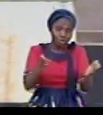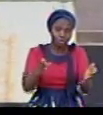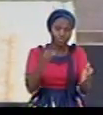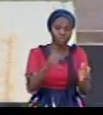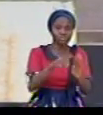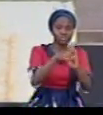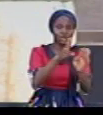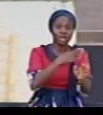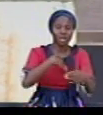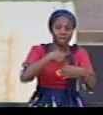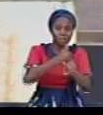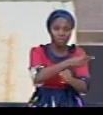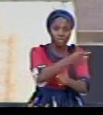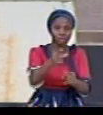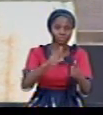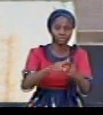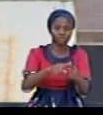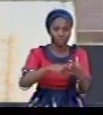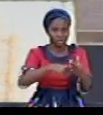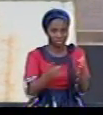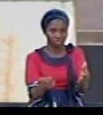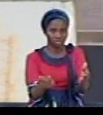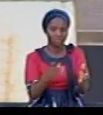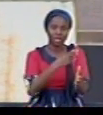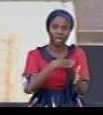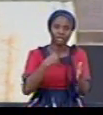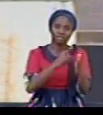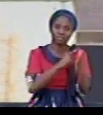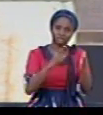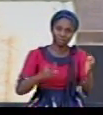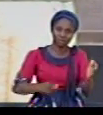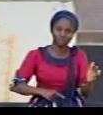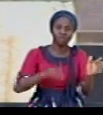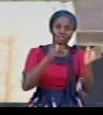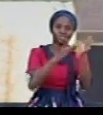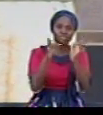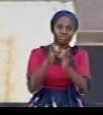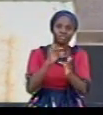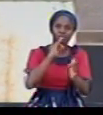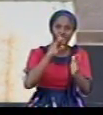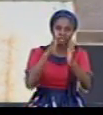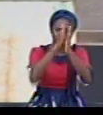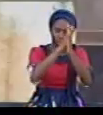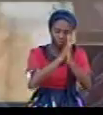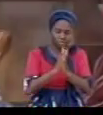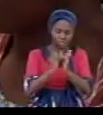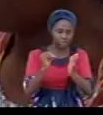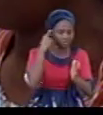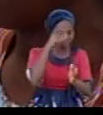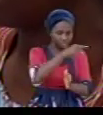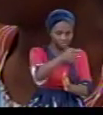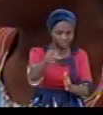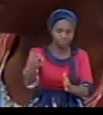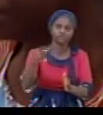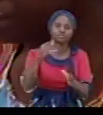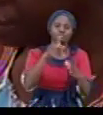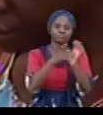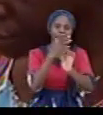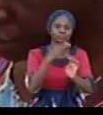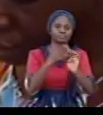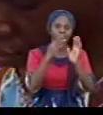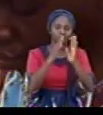you escape. And the Lord Jesus is praying for you. Look